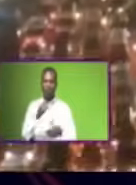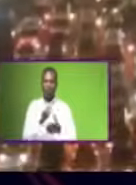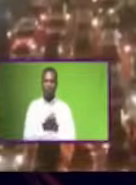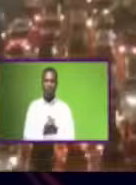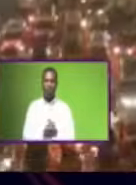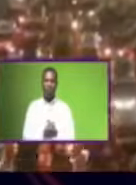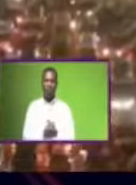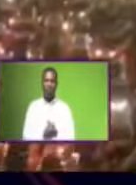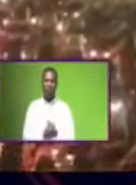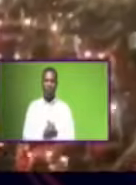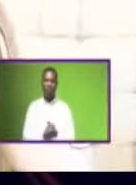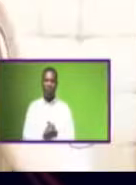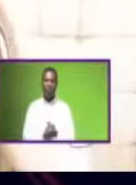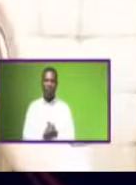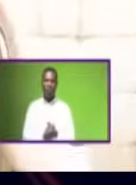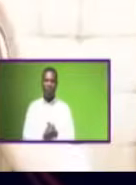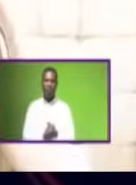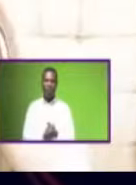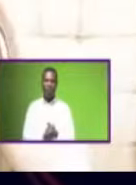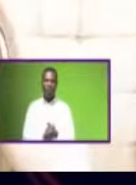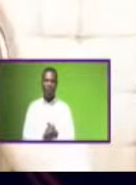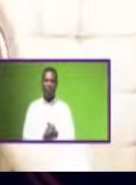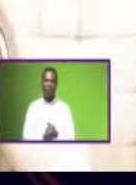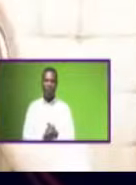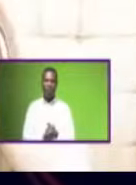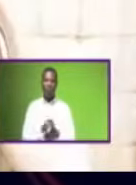radical I am.